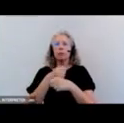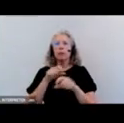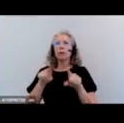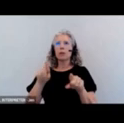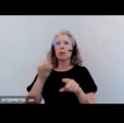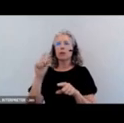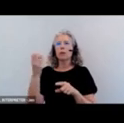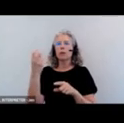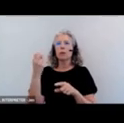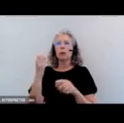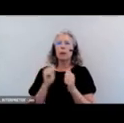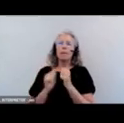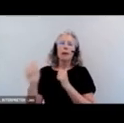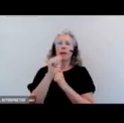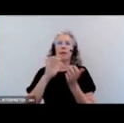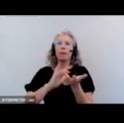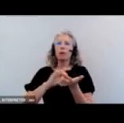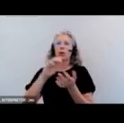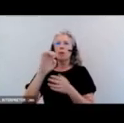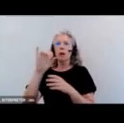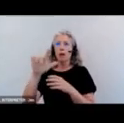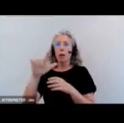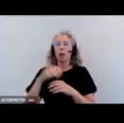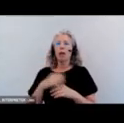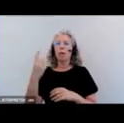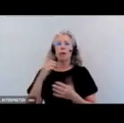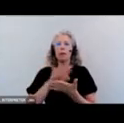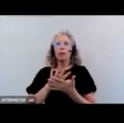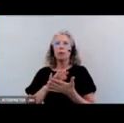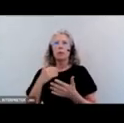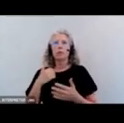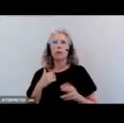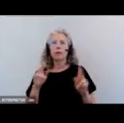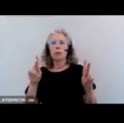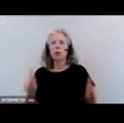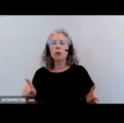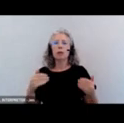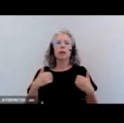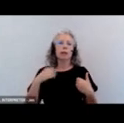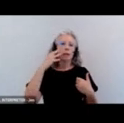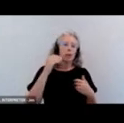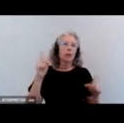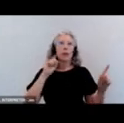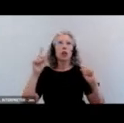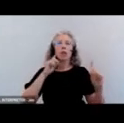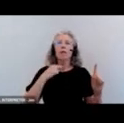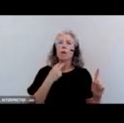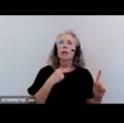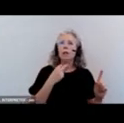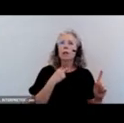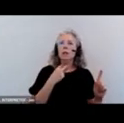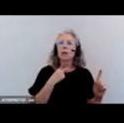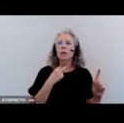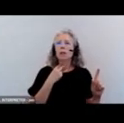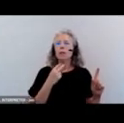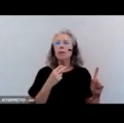2012 called Beyond the Medical Model. And in that film, there is featured somebody who has this experience of hearing voices and